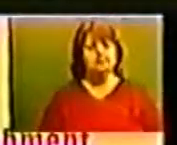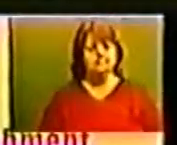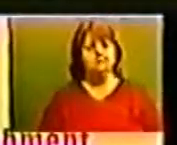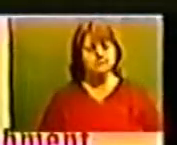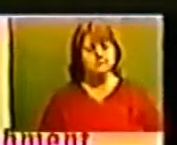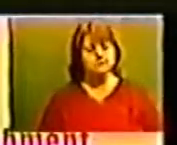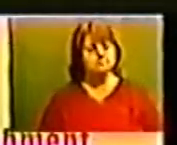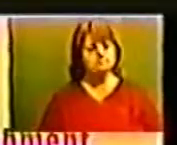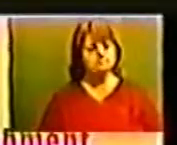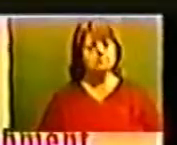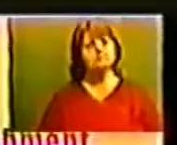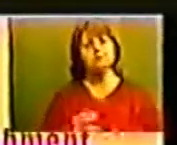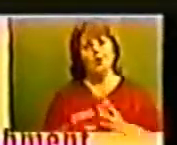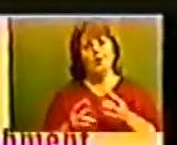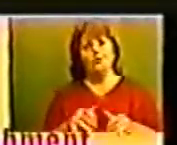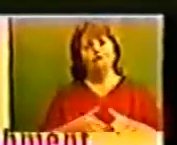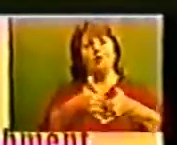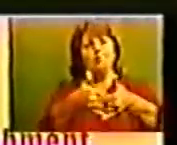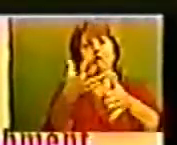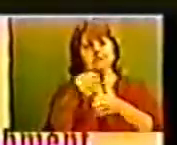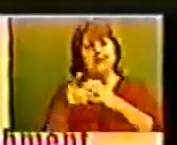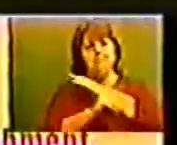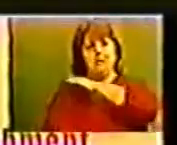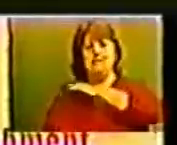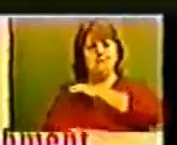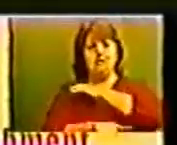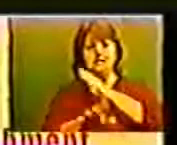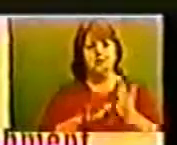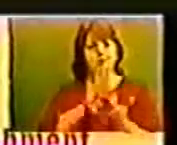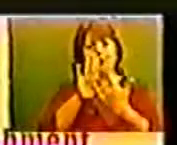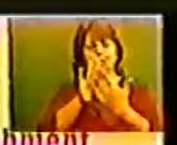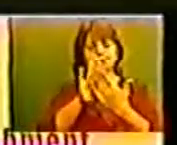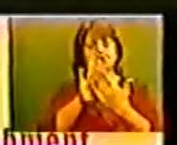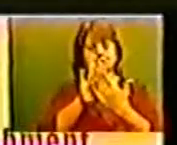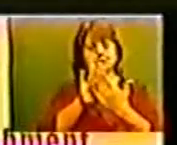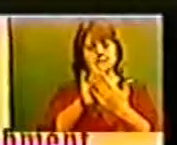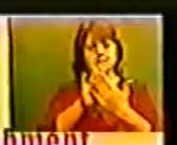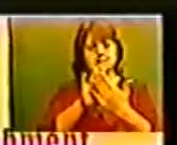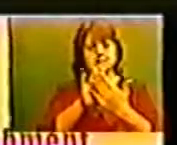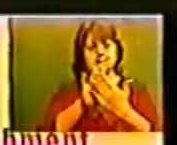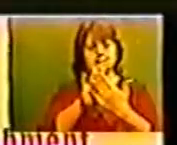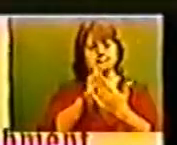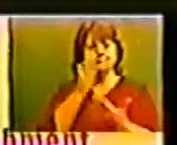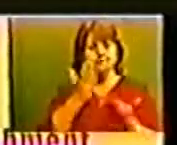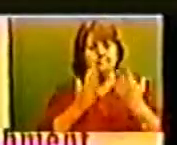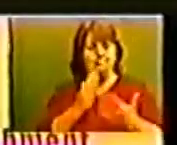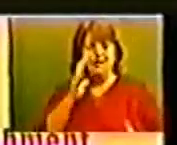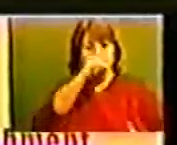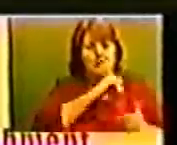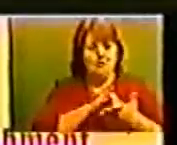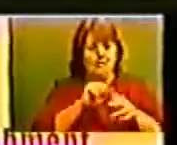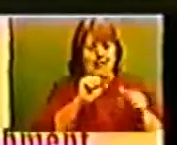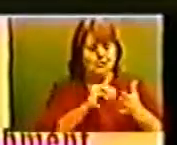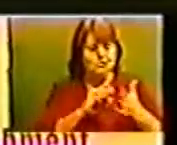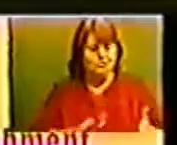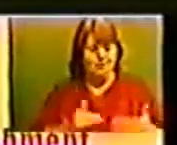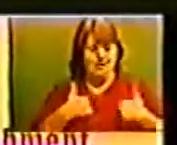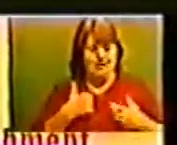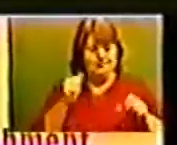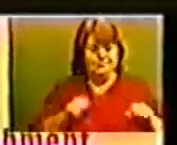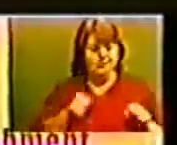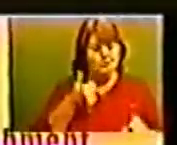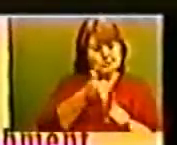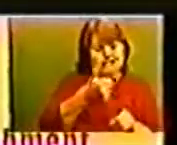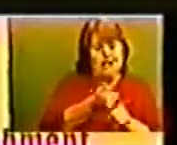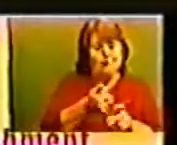So the rewards and punishments approach does assume that the student has the ability to